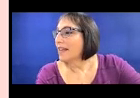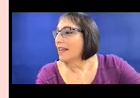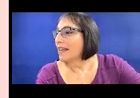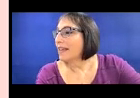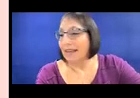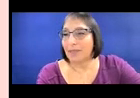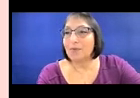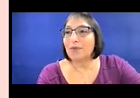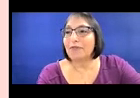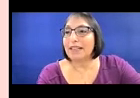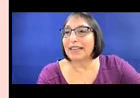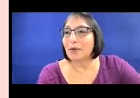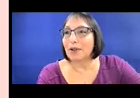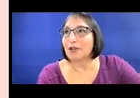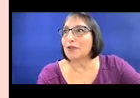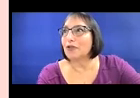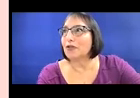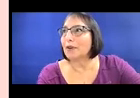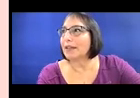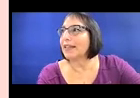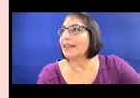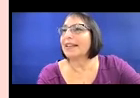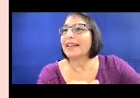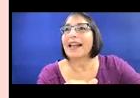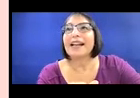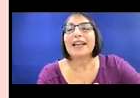And, yes, we will definitely get to questions shortly.